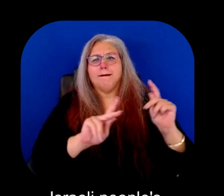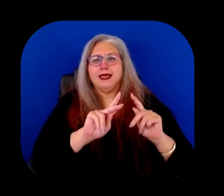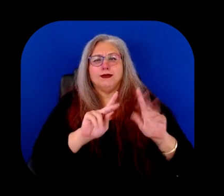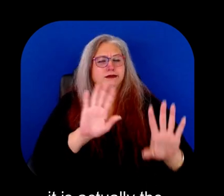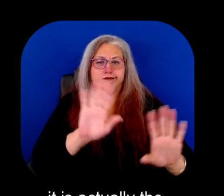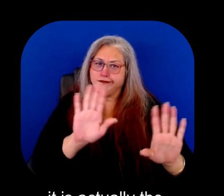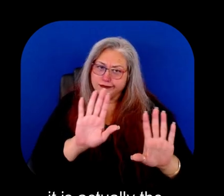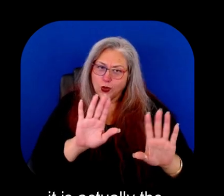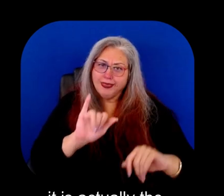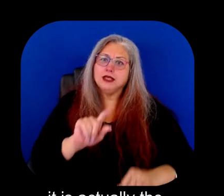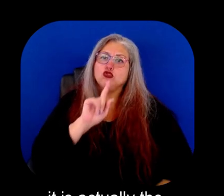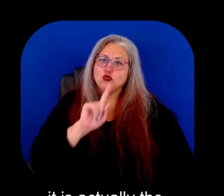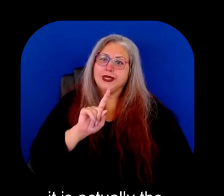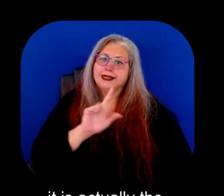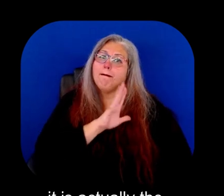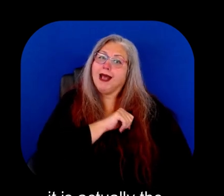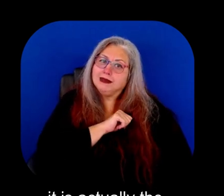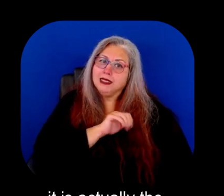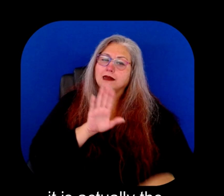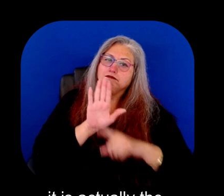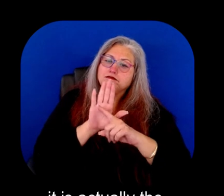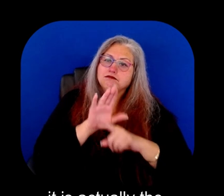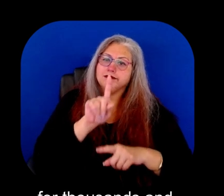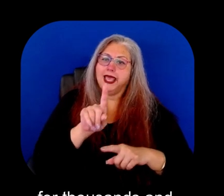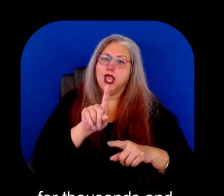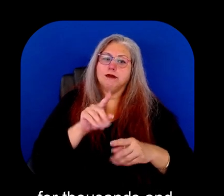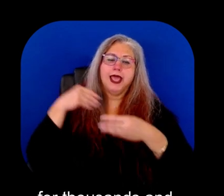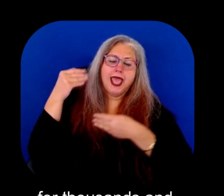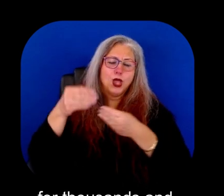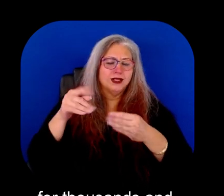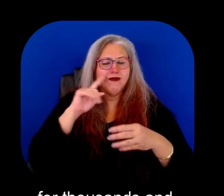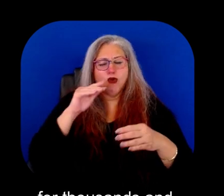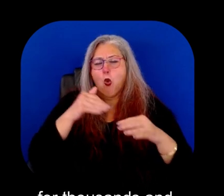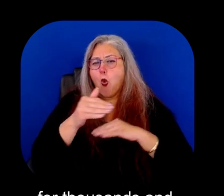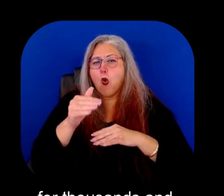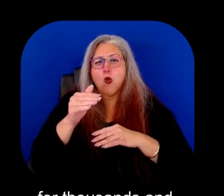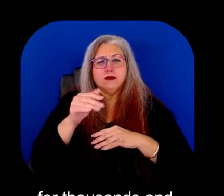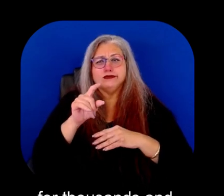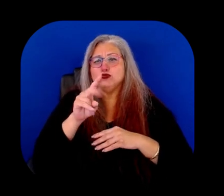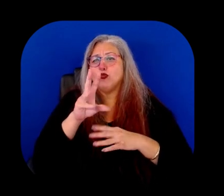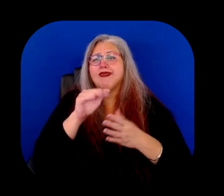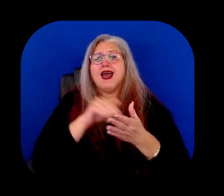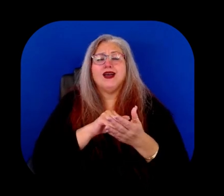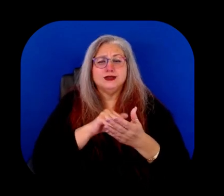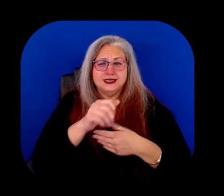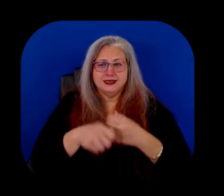No, it is actually the Palestinians' heritage for thousands and thousands of years.